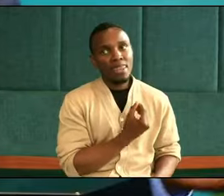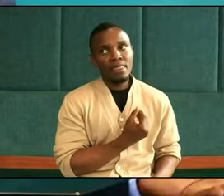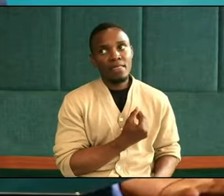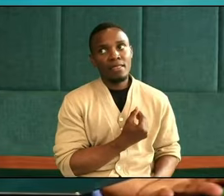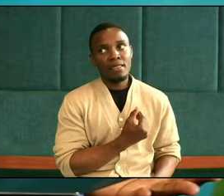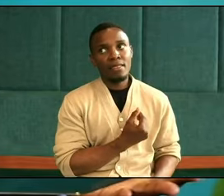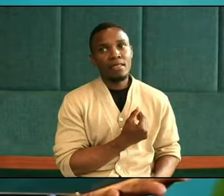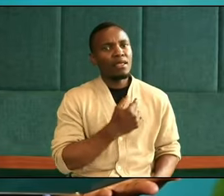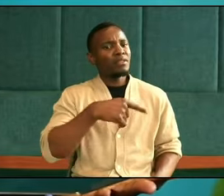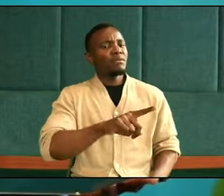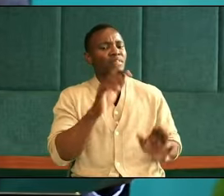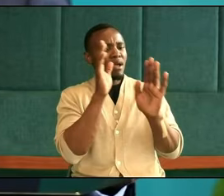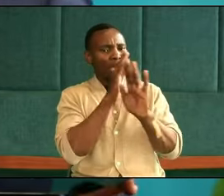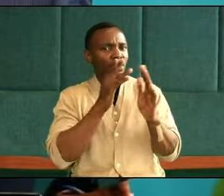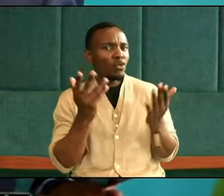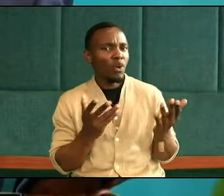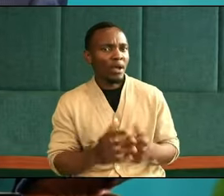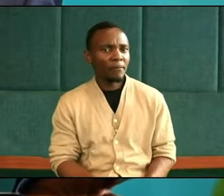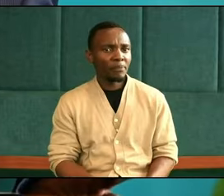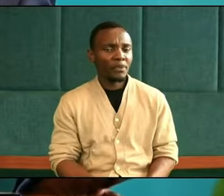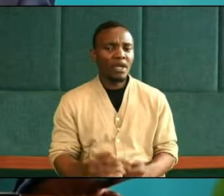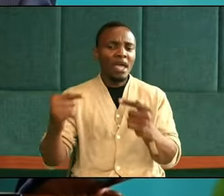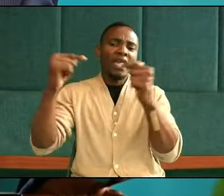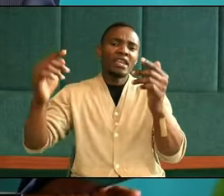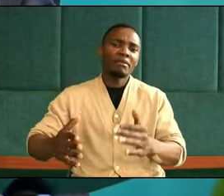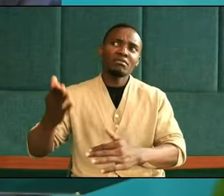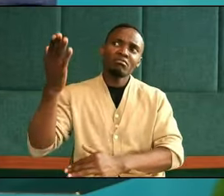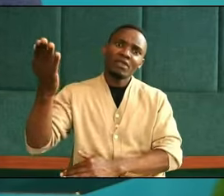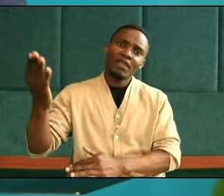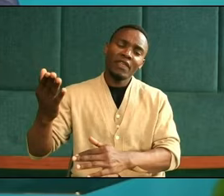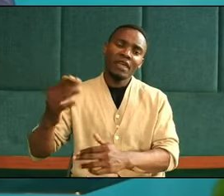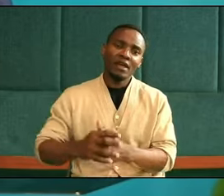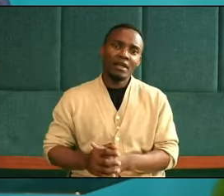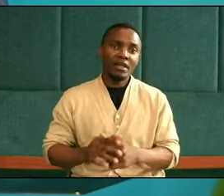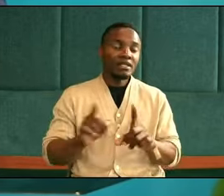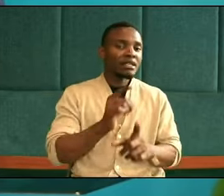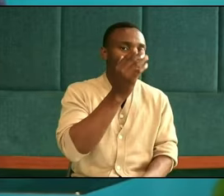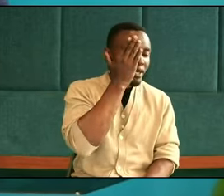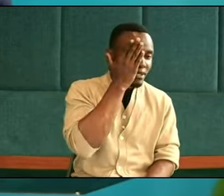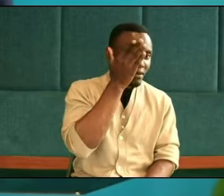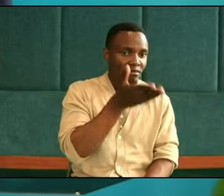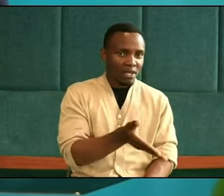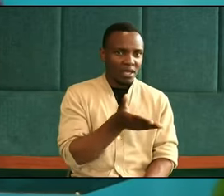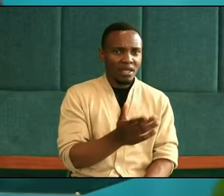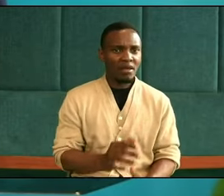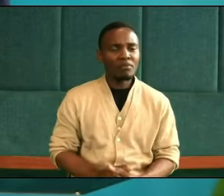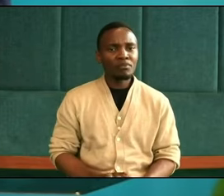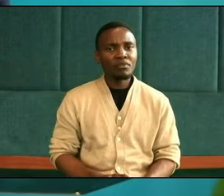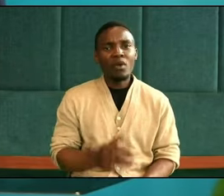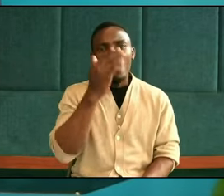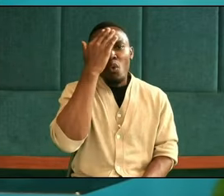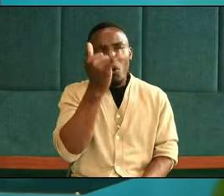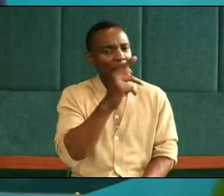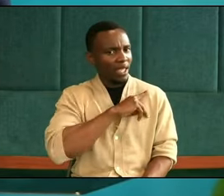Where are they needed? I mean, the Philistines are up north. The Israelites are here in Geba. Why would